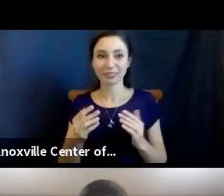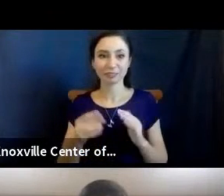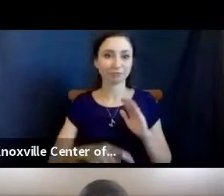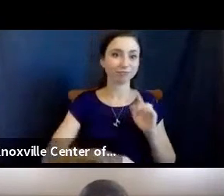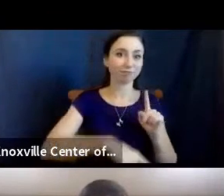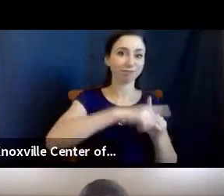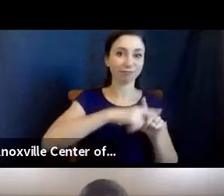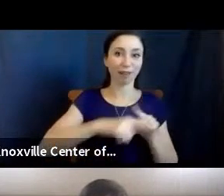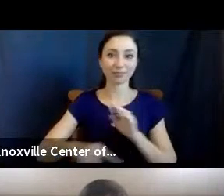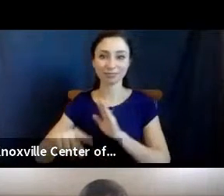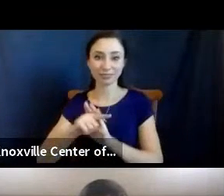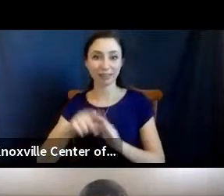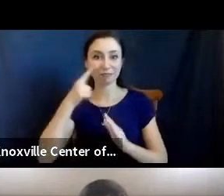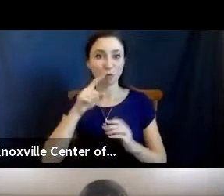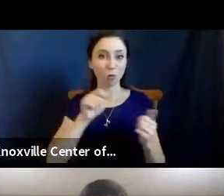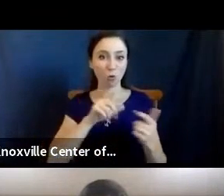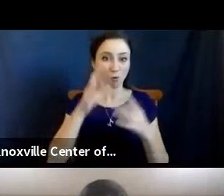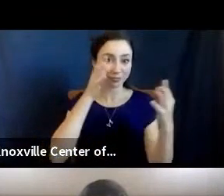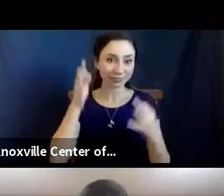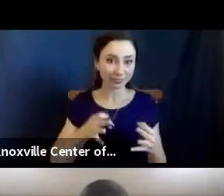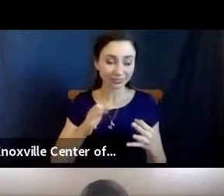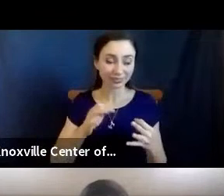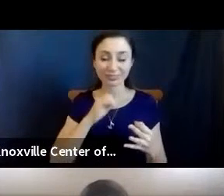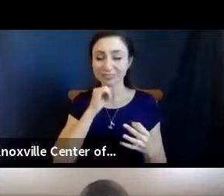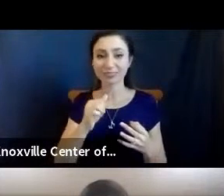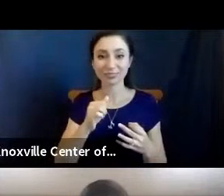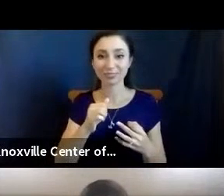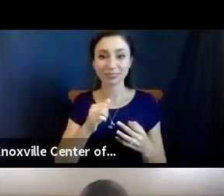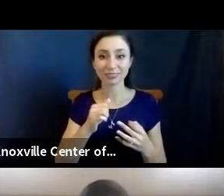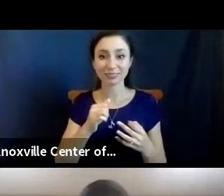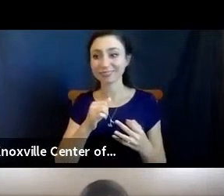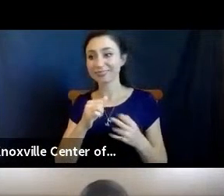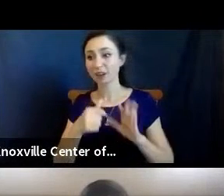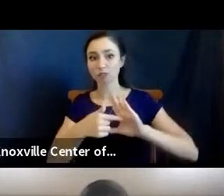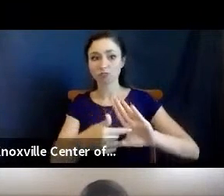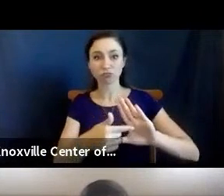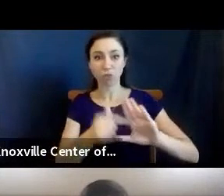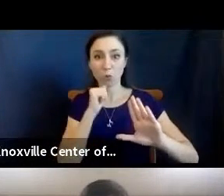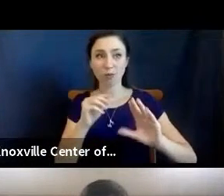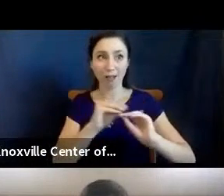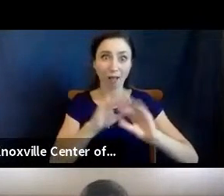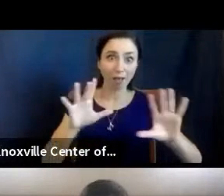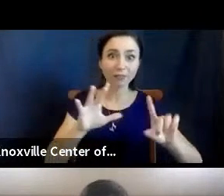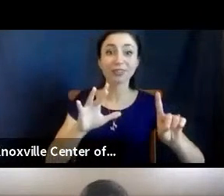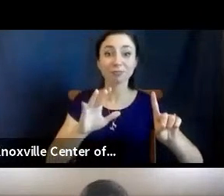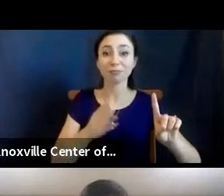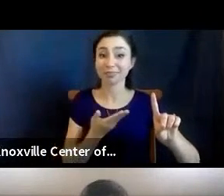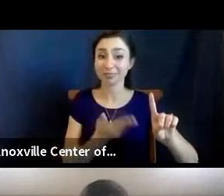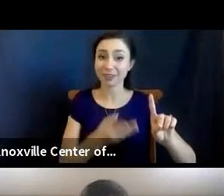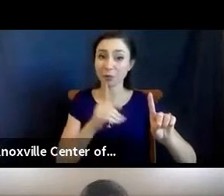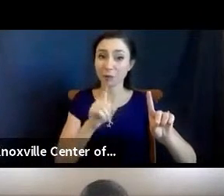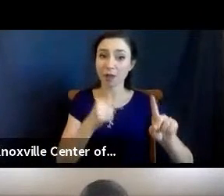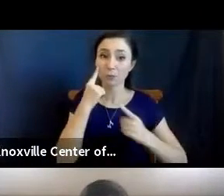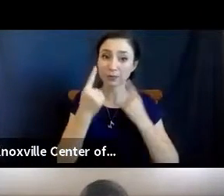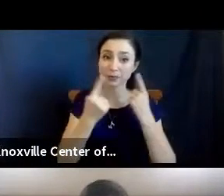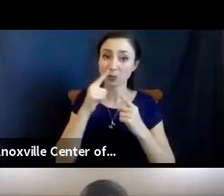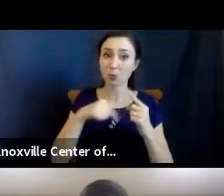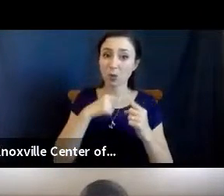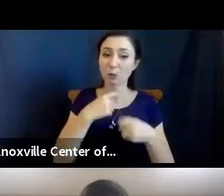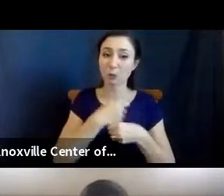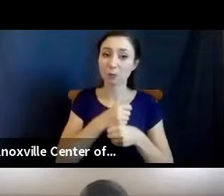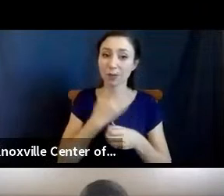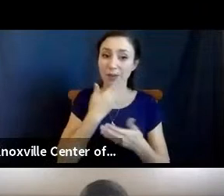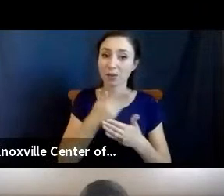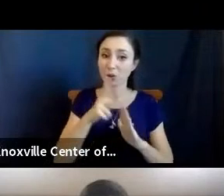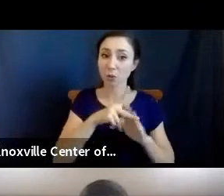And not all of the consequences of those trade-offs are immediately obvious, but they're nevertheless there and must be considered when making good policy